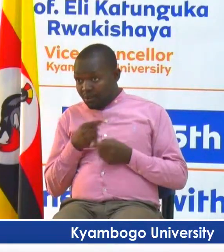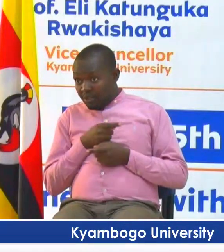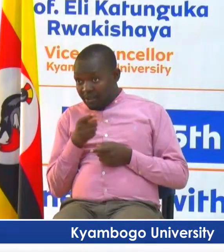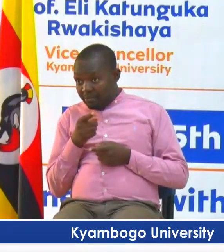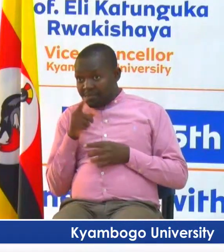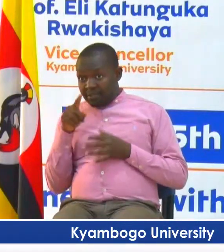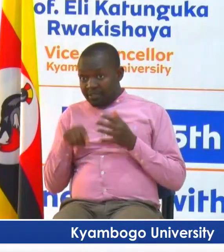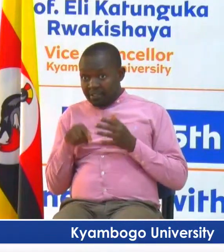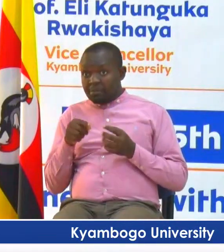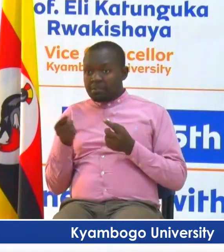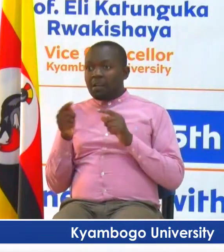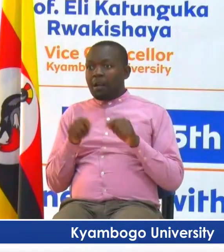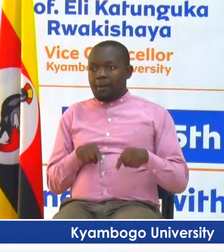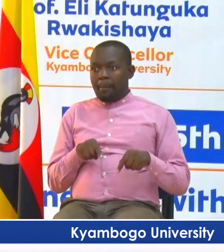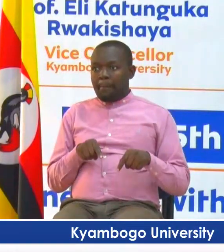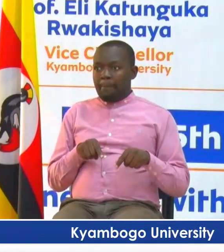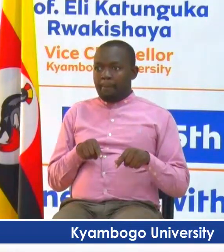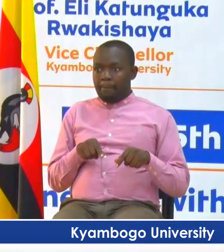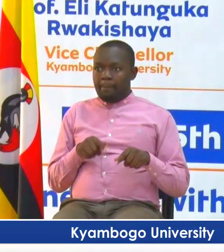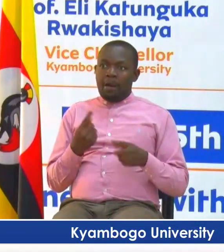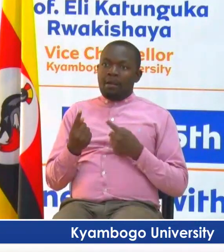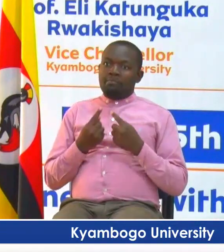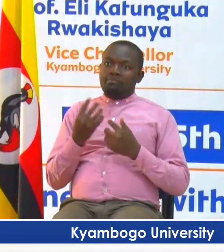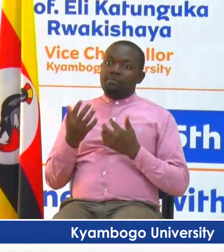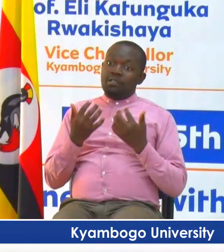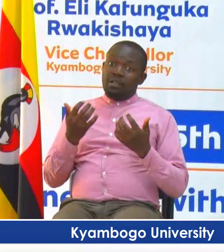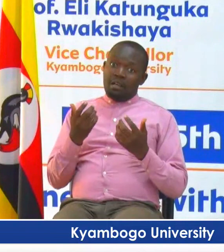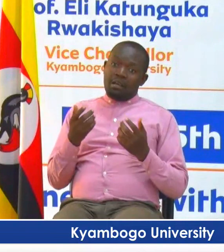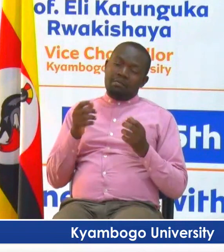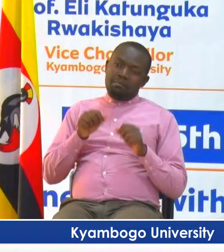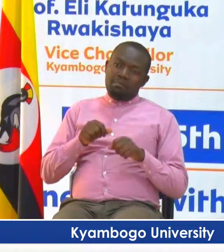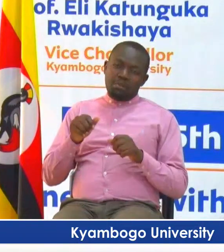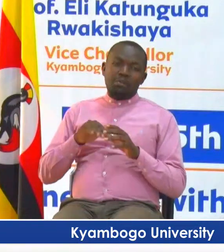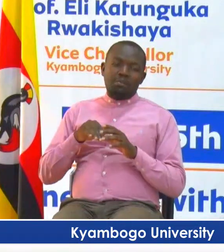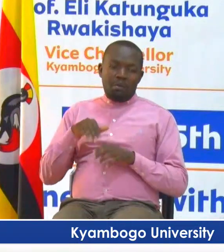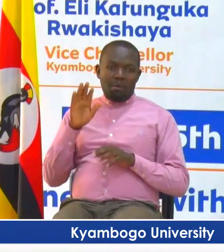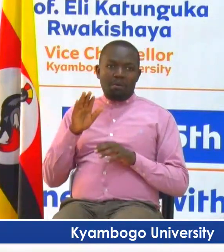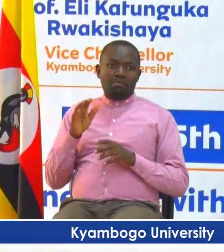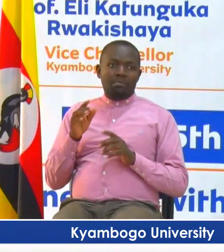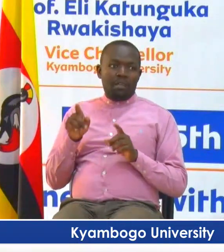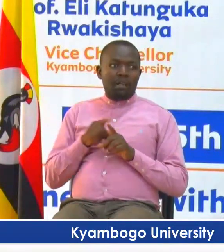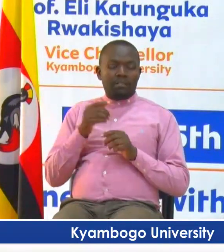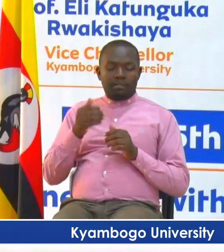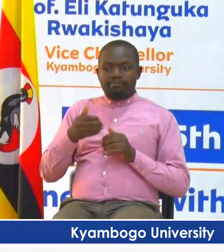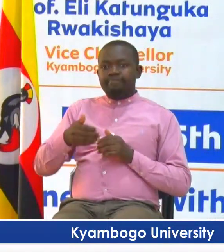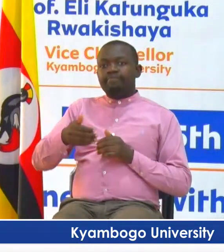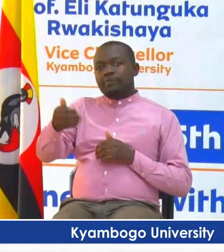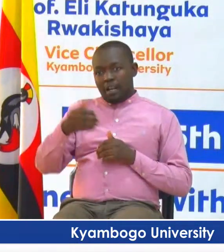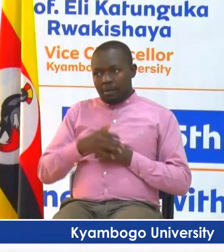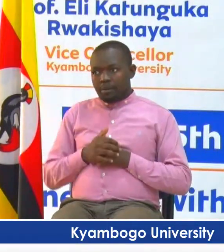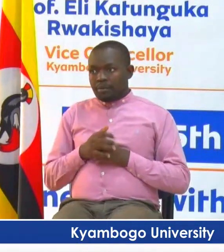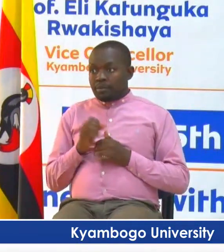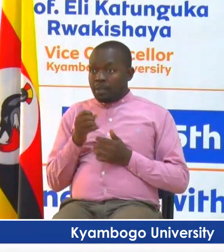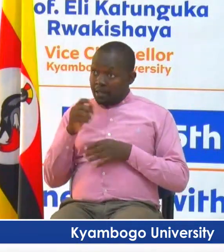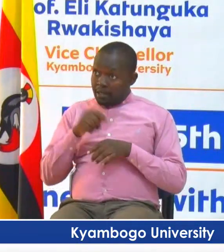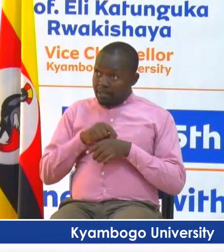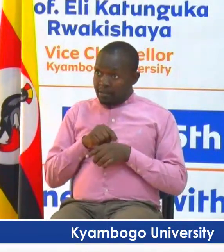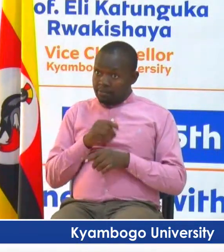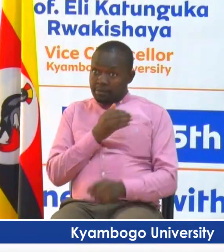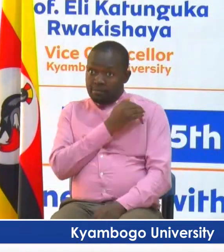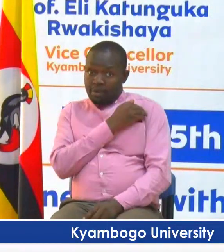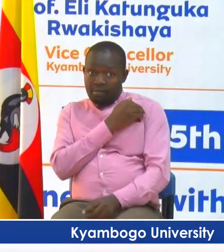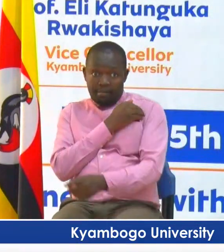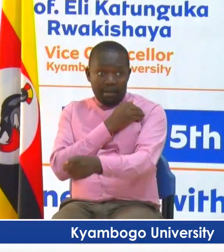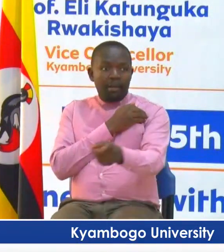every semester, they can come and give us similar talk, and maybe more as we go along. So every time we call upon you,